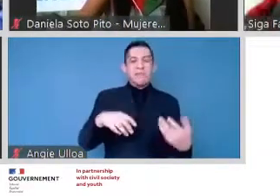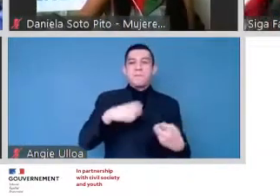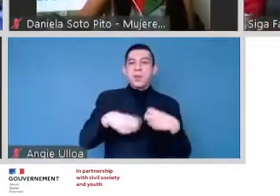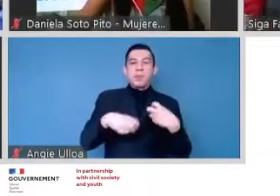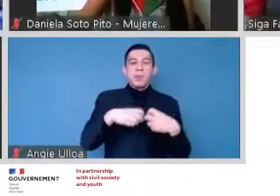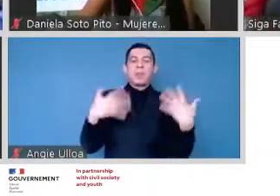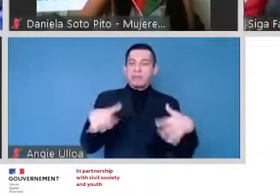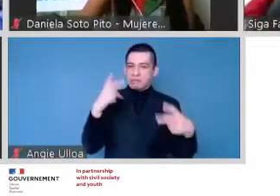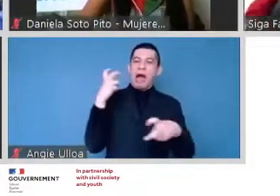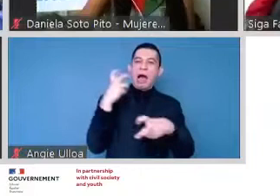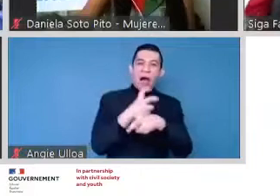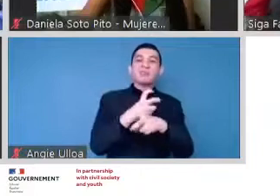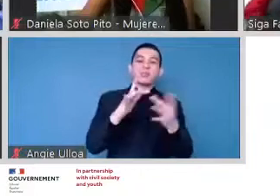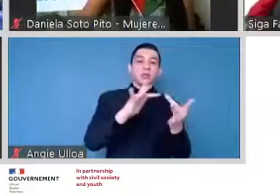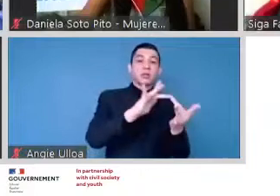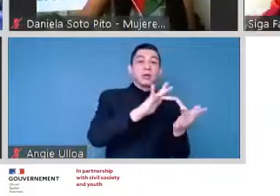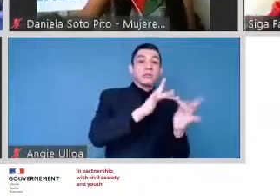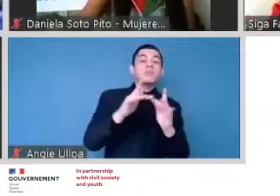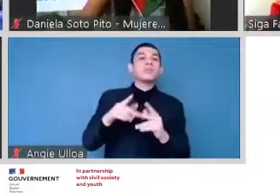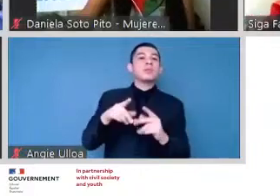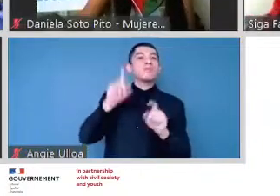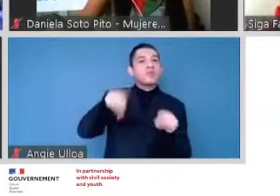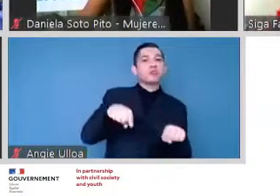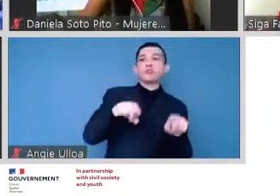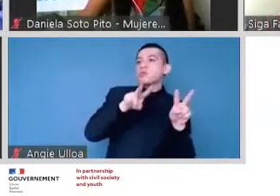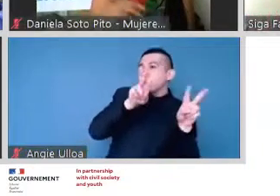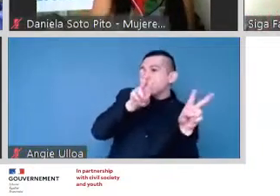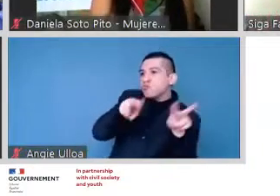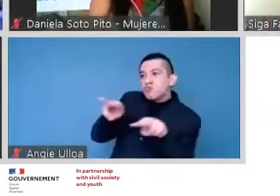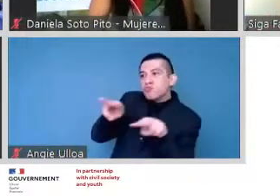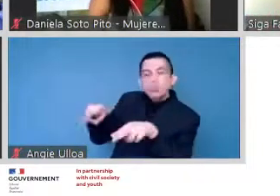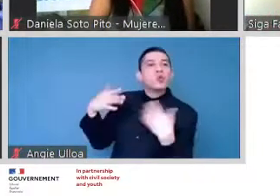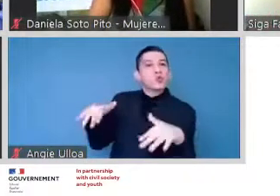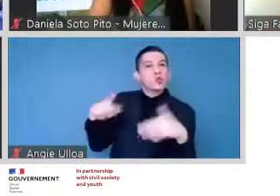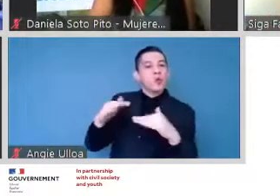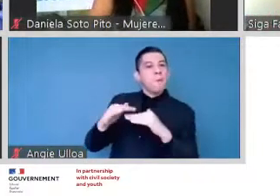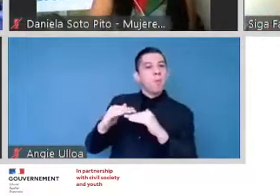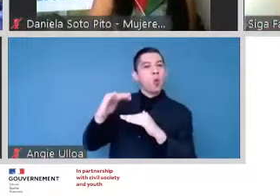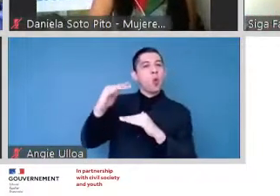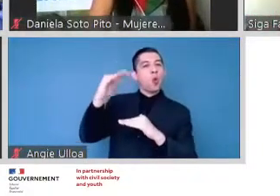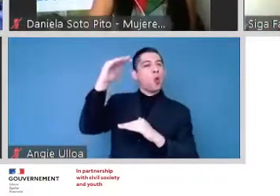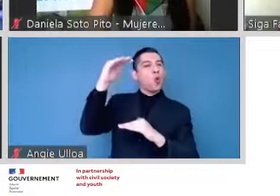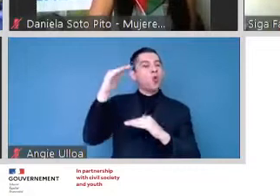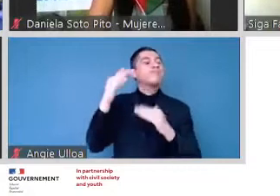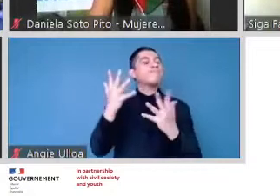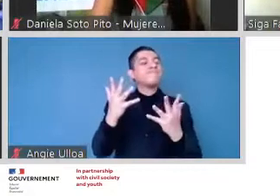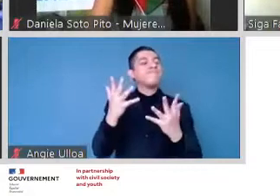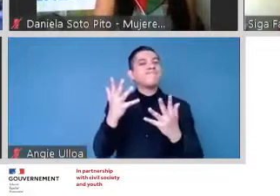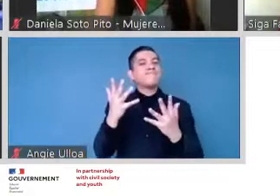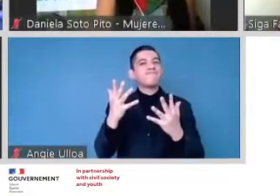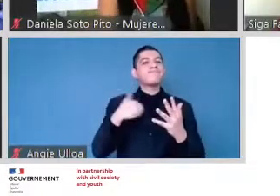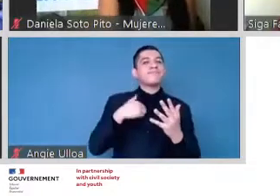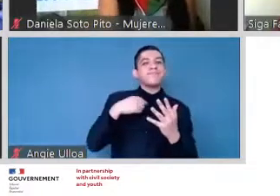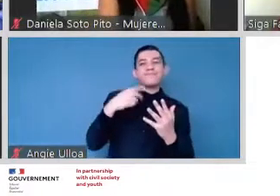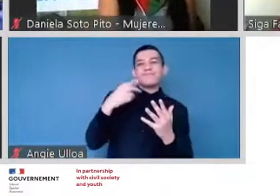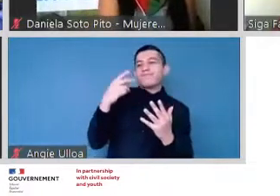at the higher level, we're seeing women engaging, but as you go down to the local level, at the village level,